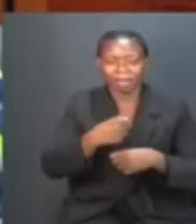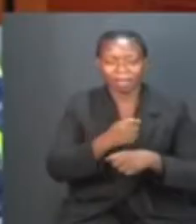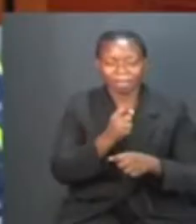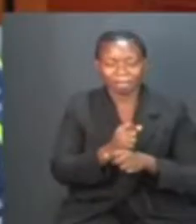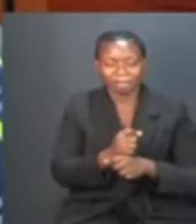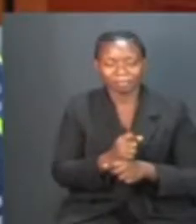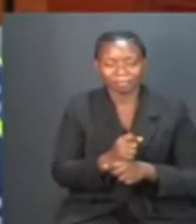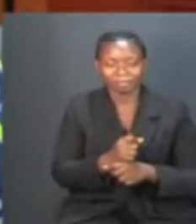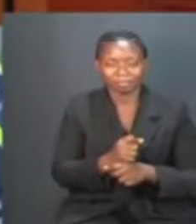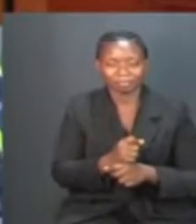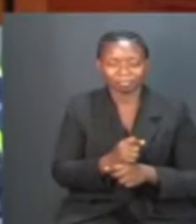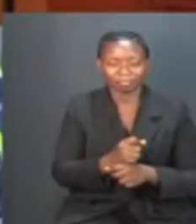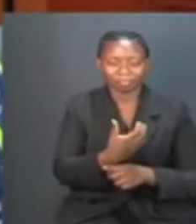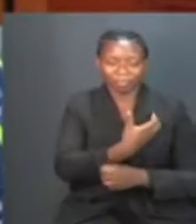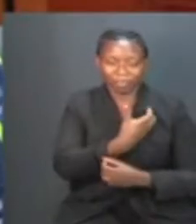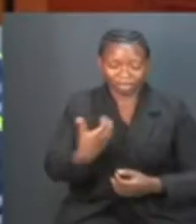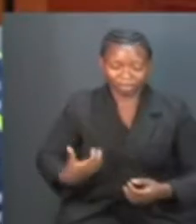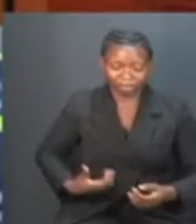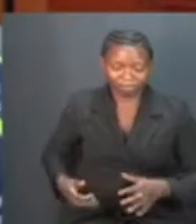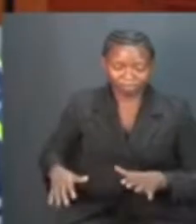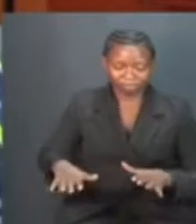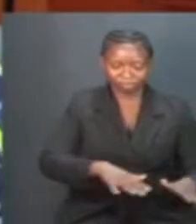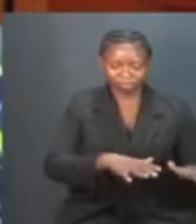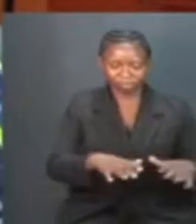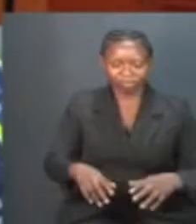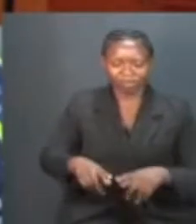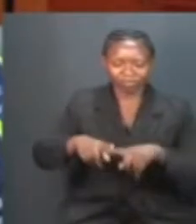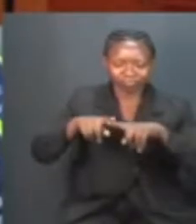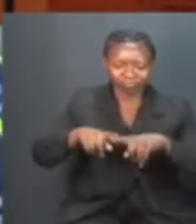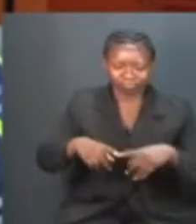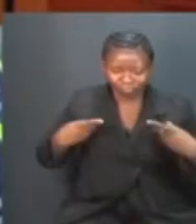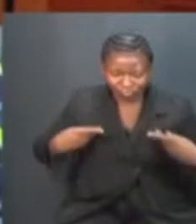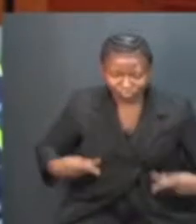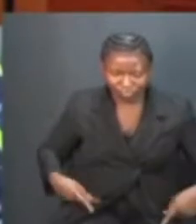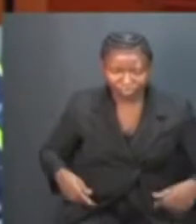status, achieves Fugu heavy with silver